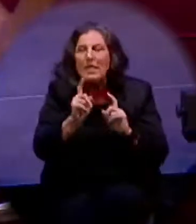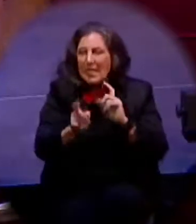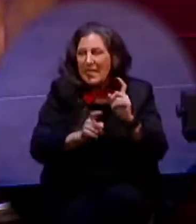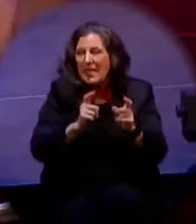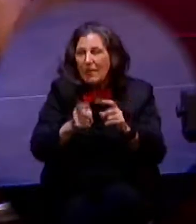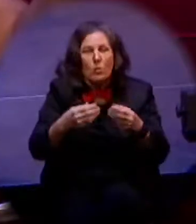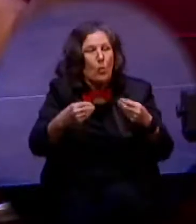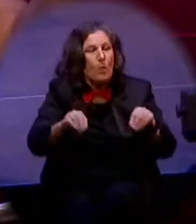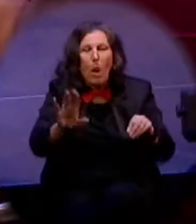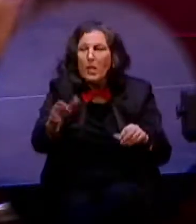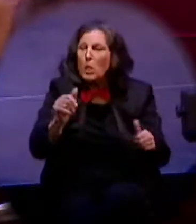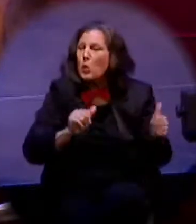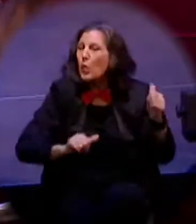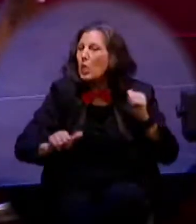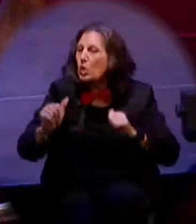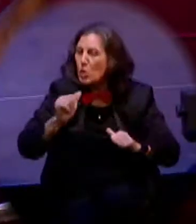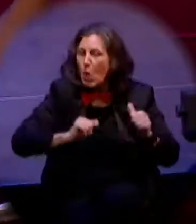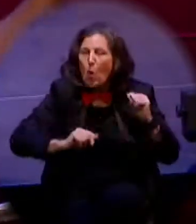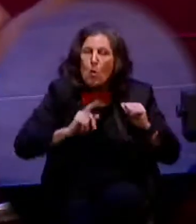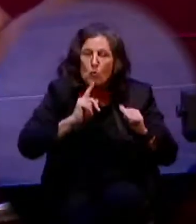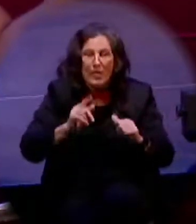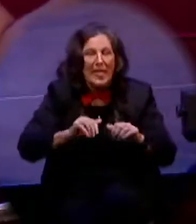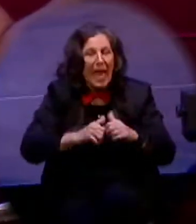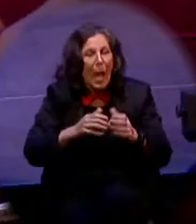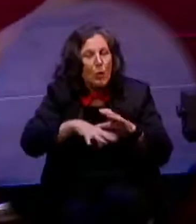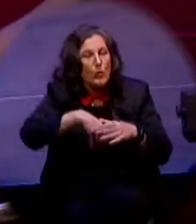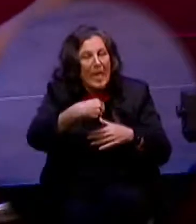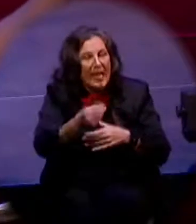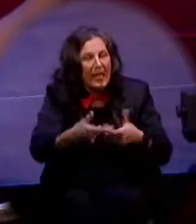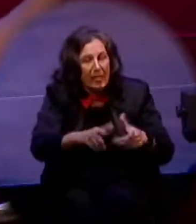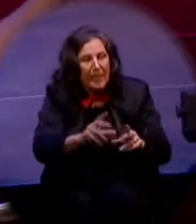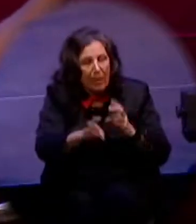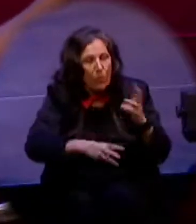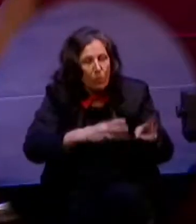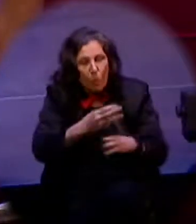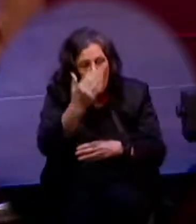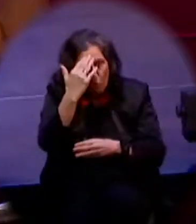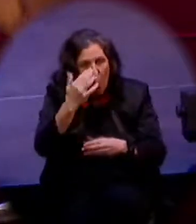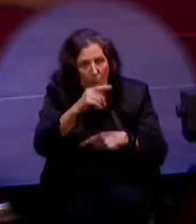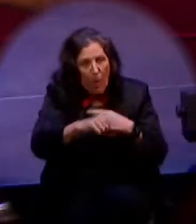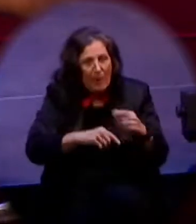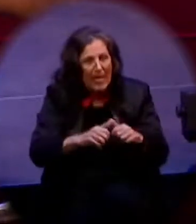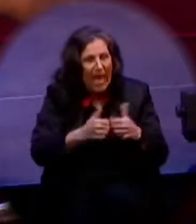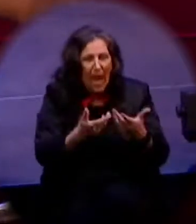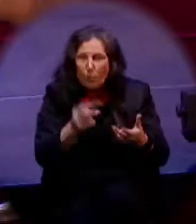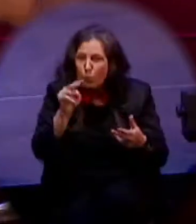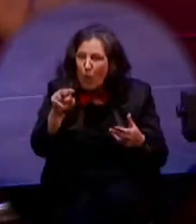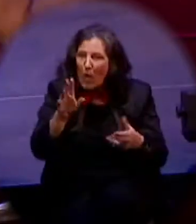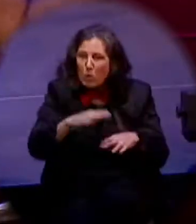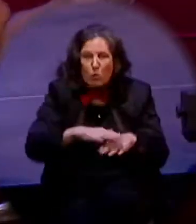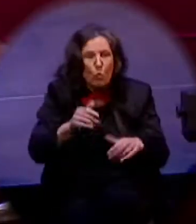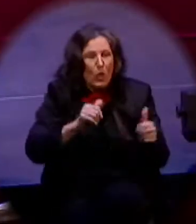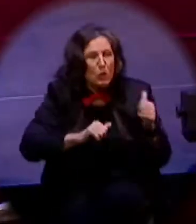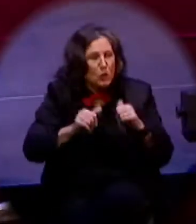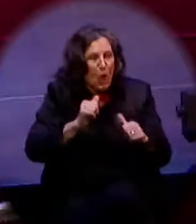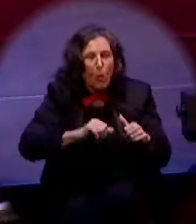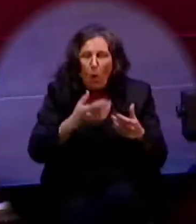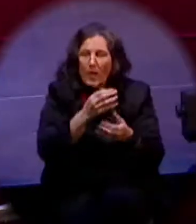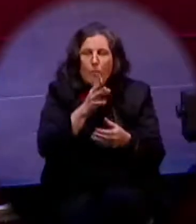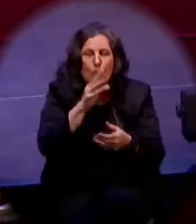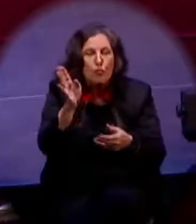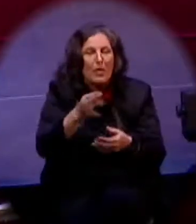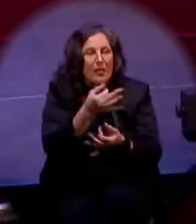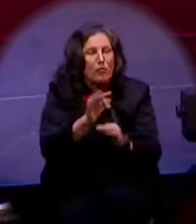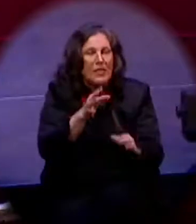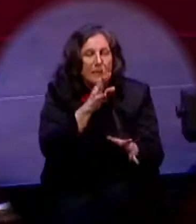you to market your shows. So really, how do you get out there and let the world know about how to watch your show on Brooklyn Free Speech? So we